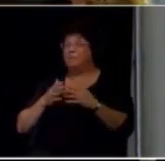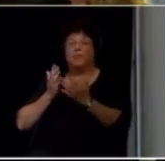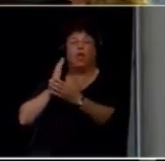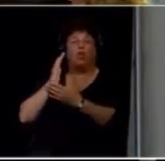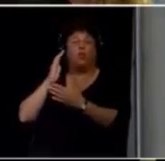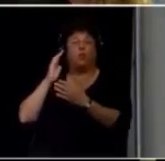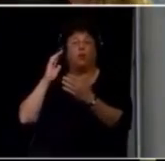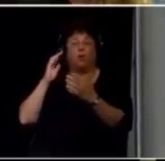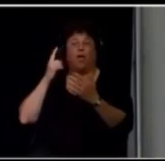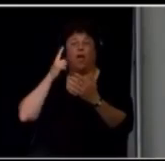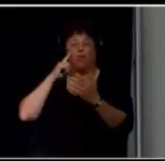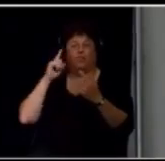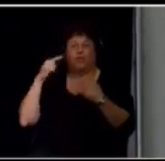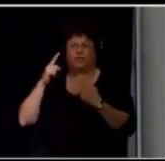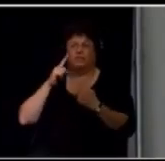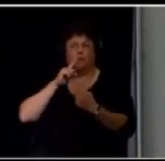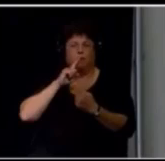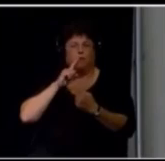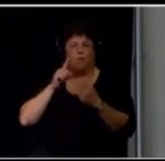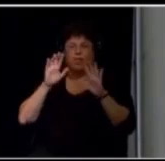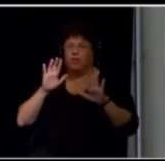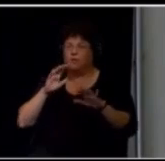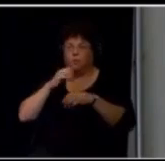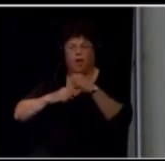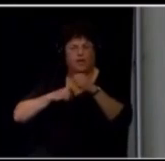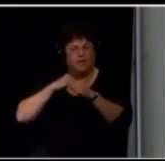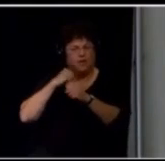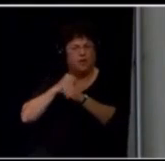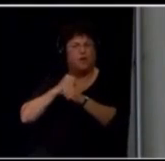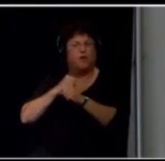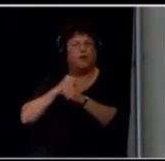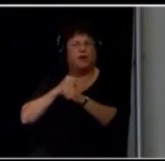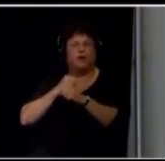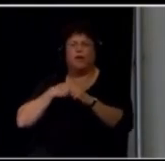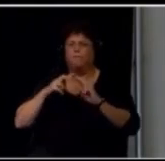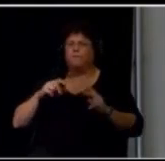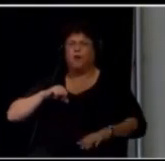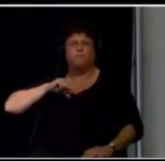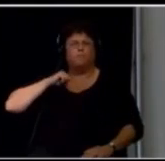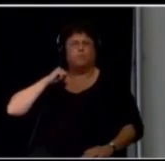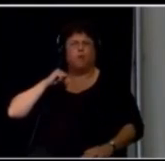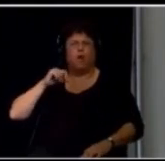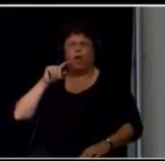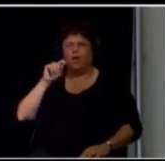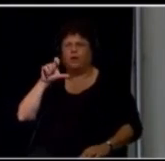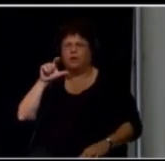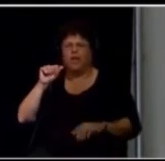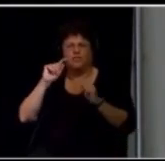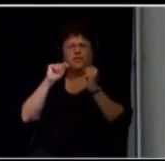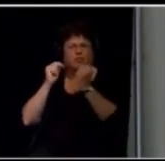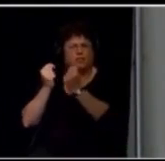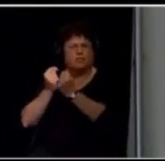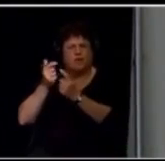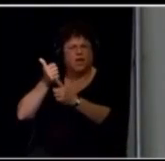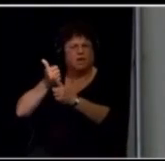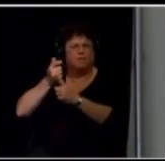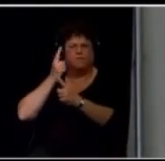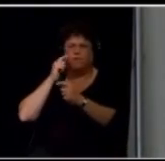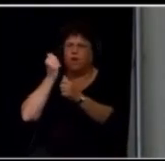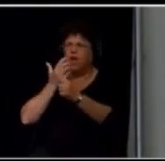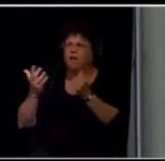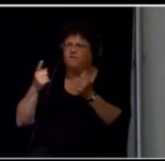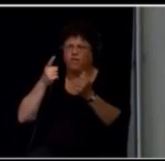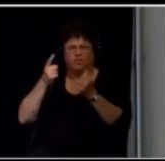All right, with that, I think it's been a really great year. I'm very proud of the Tesla team for everything that